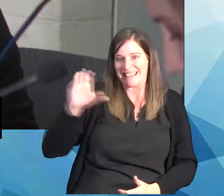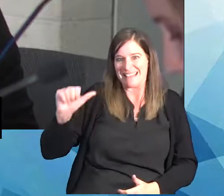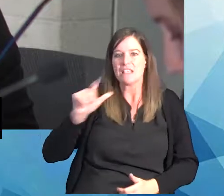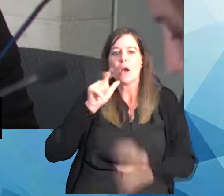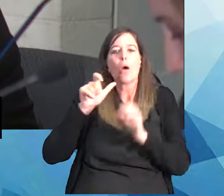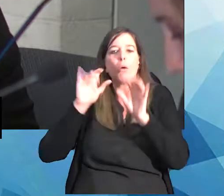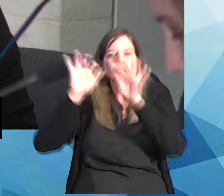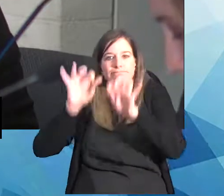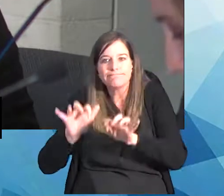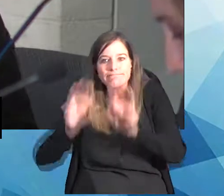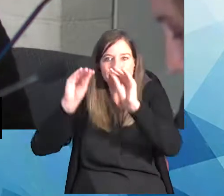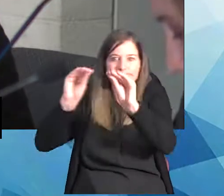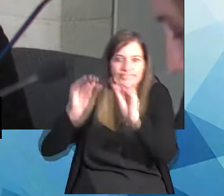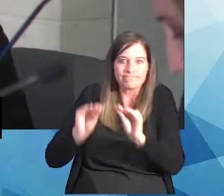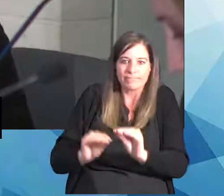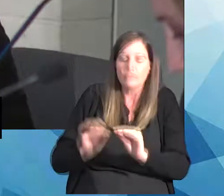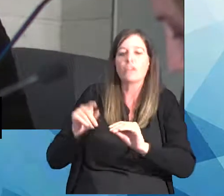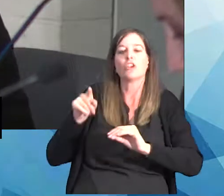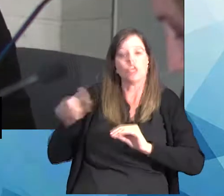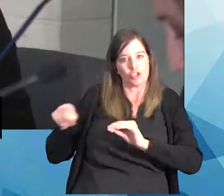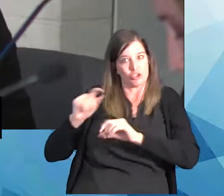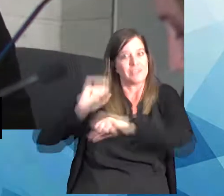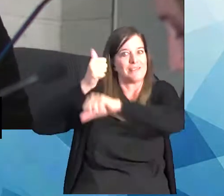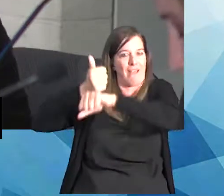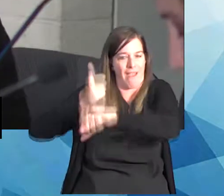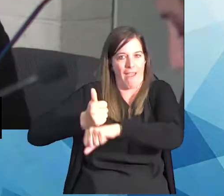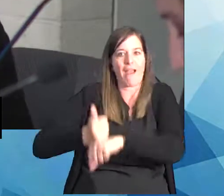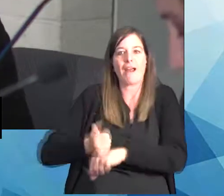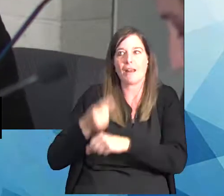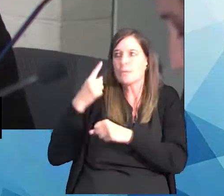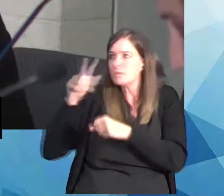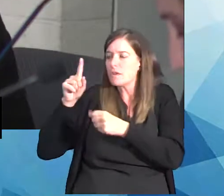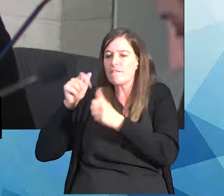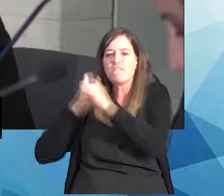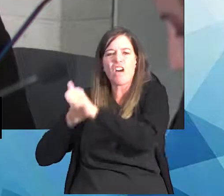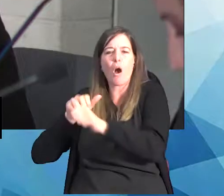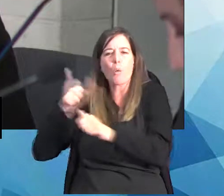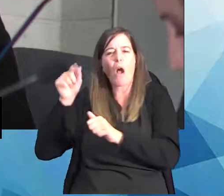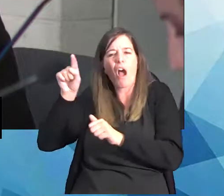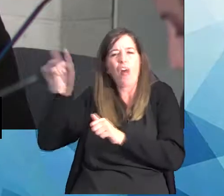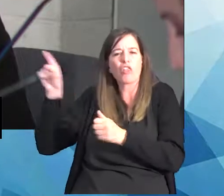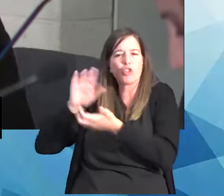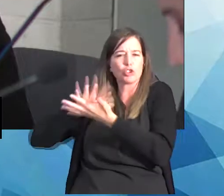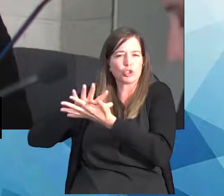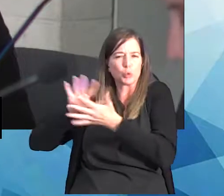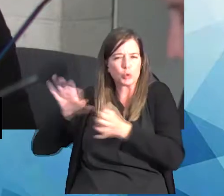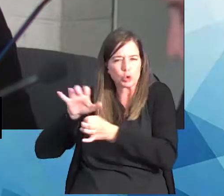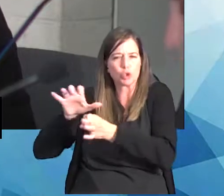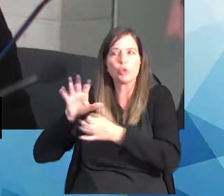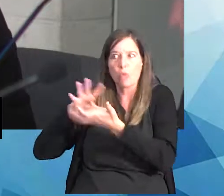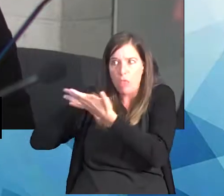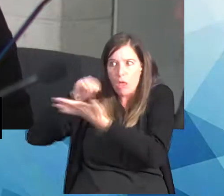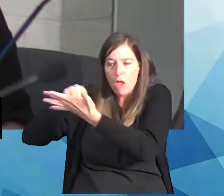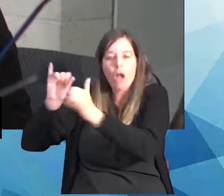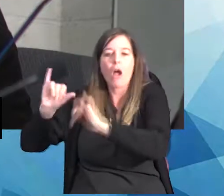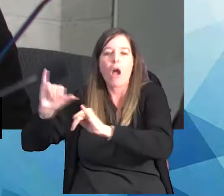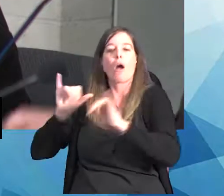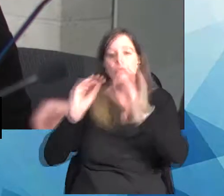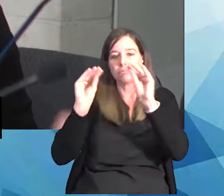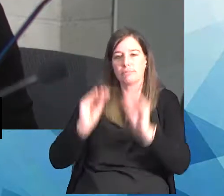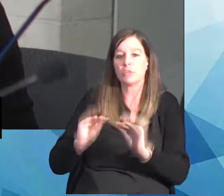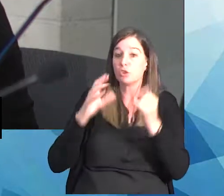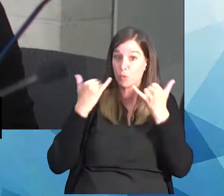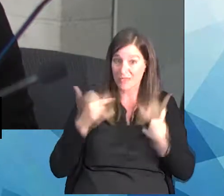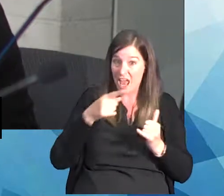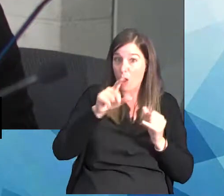you'll be able to click in, let's say on the financial report, let's say, or particular pieces of it, you'd be able to click through in